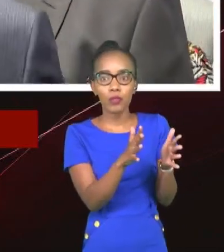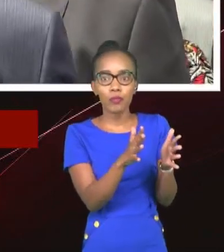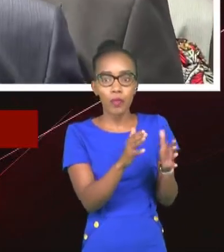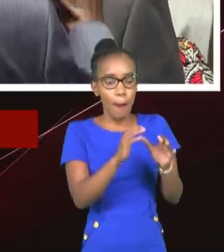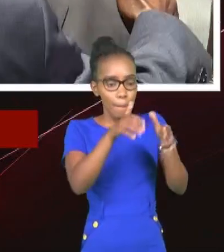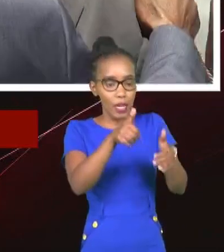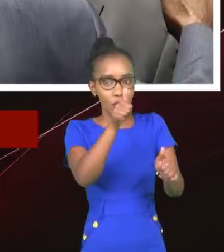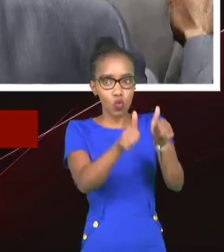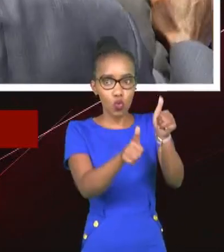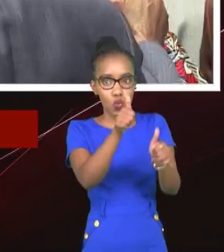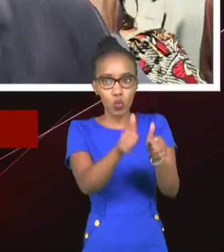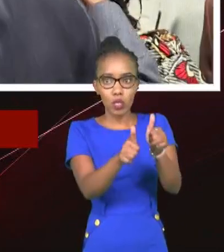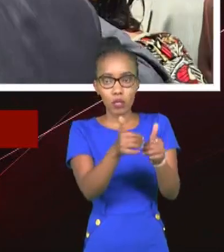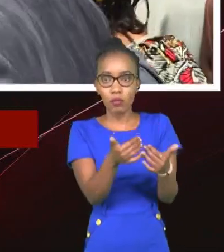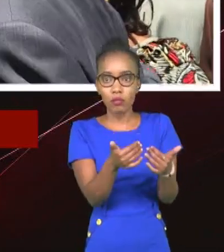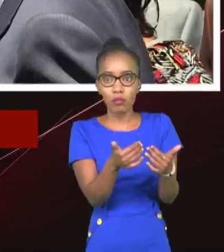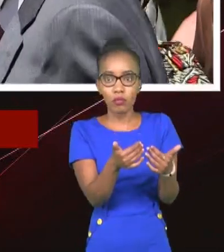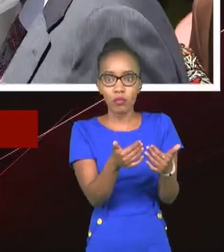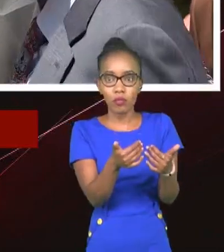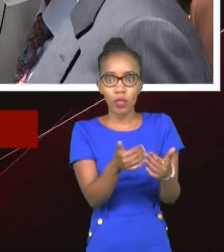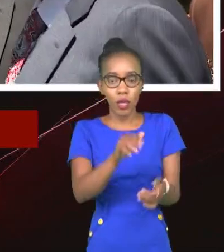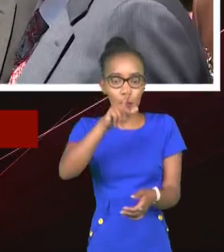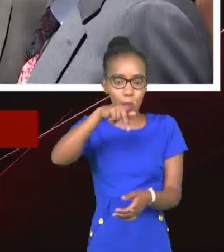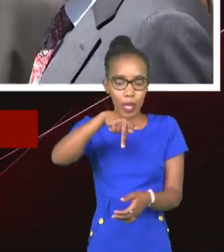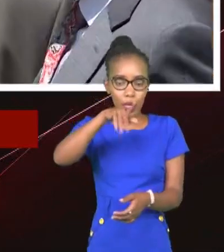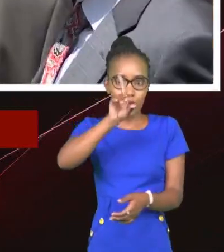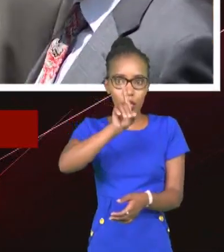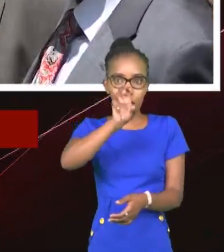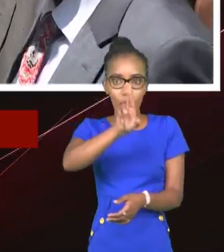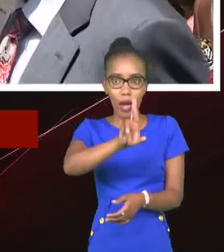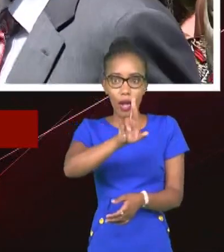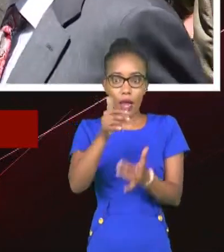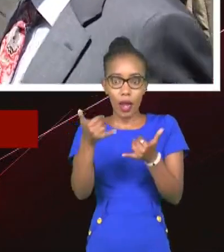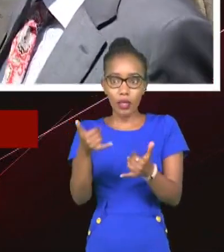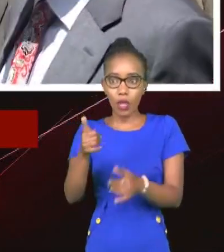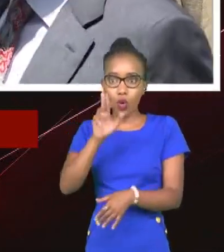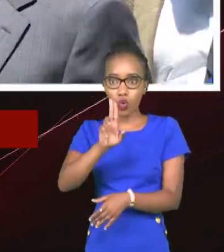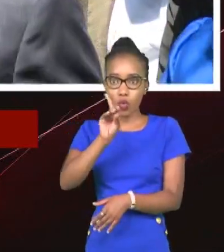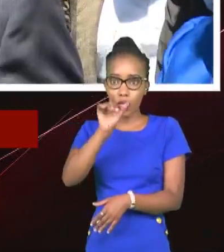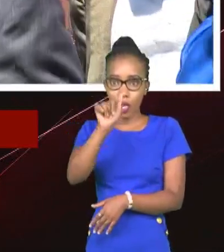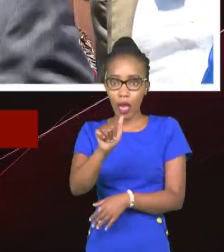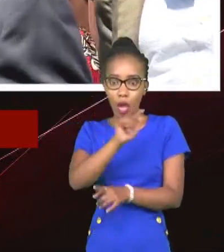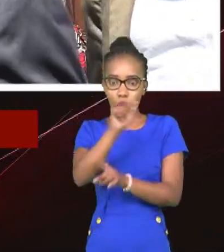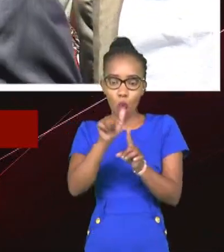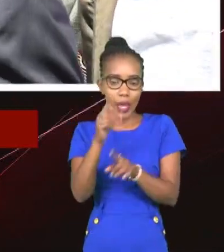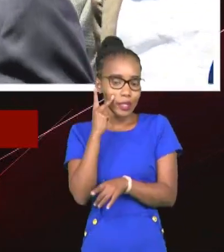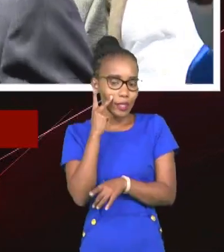parties that are coming on board, and that is the PDR, the former PDR, now UDA. If you look at